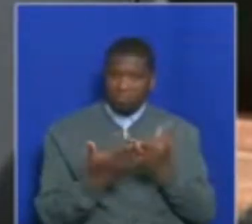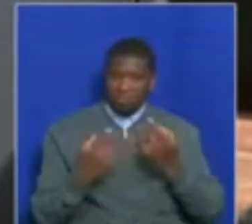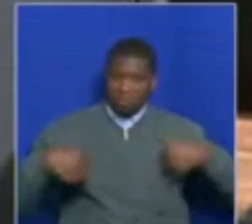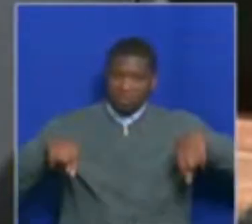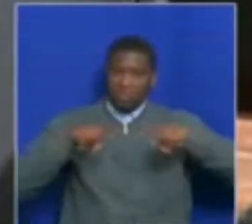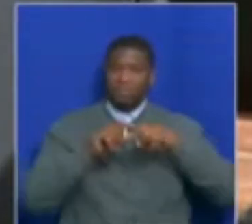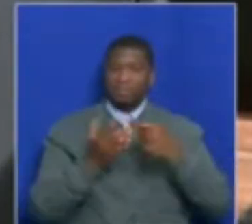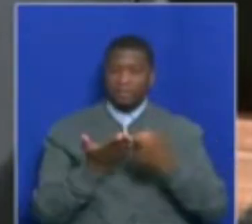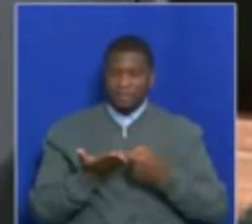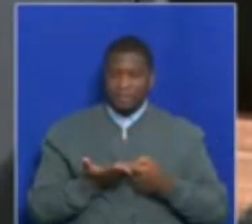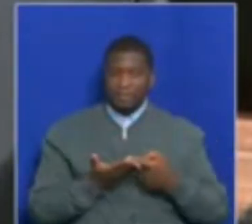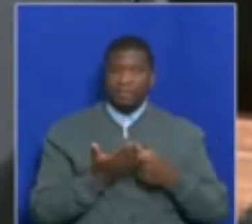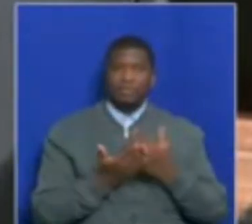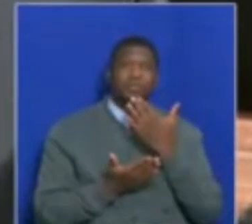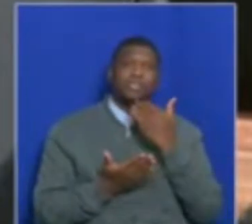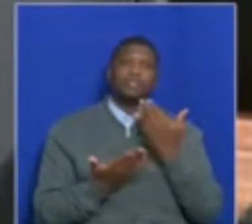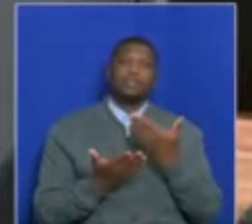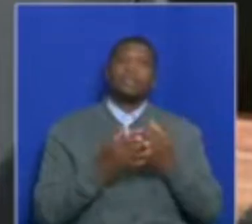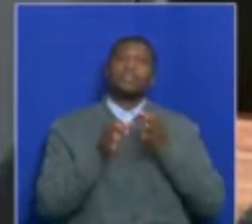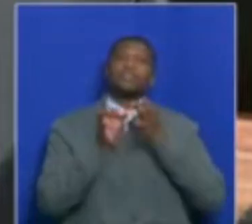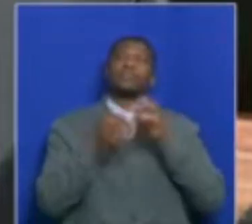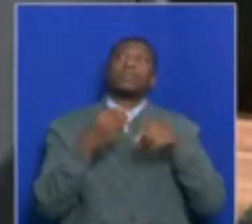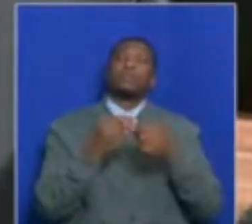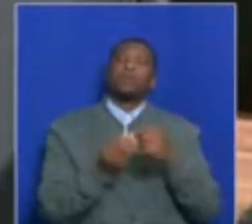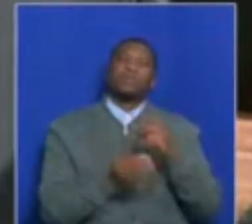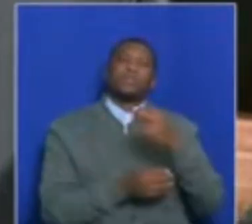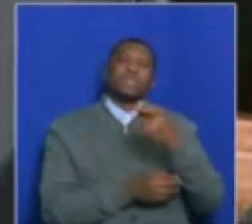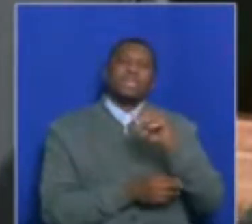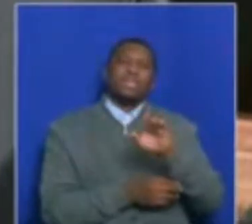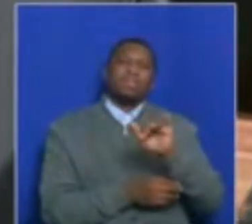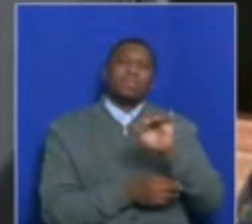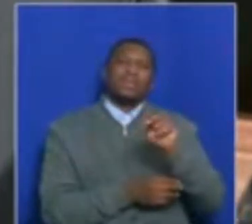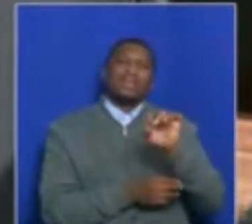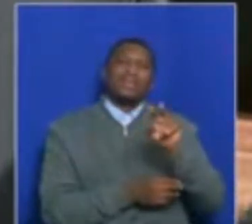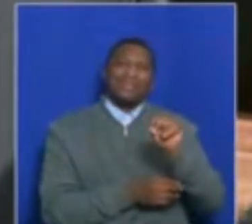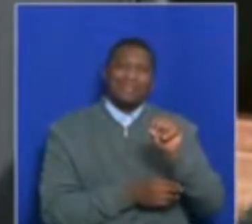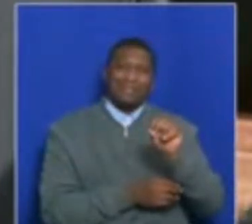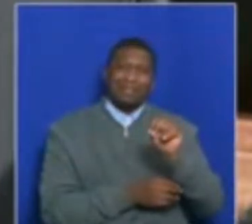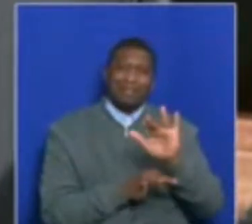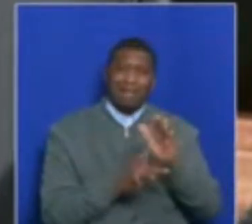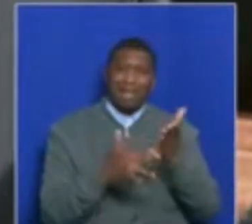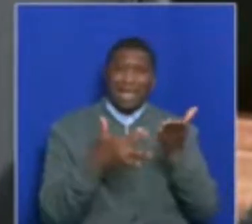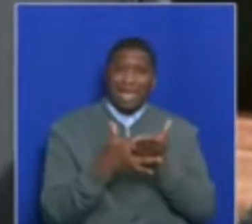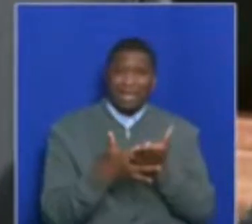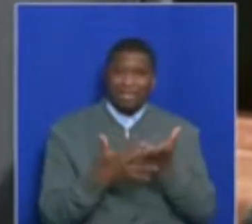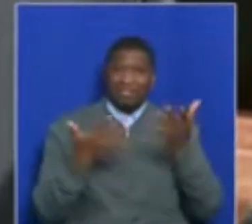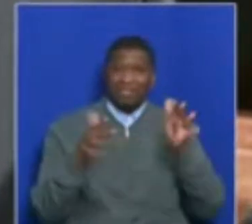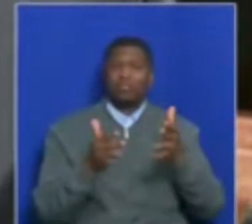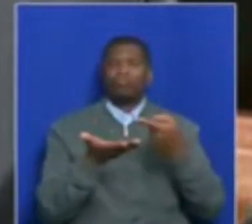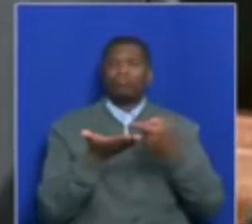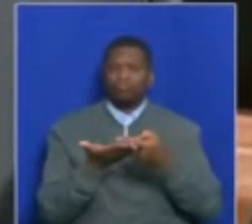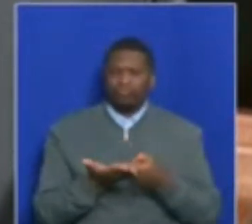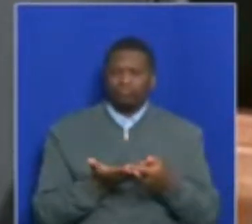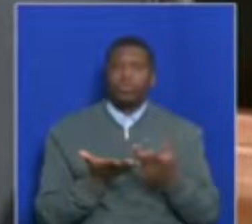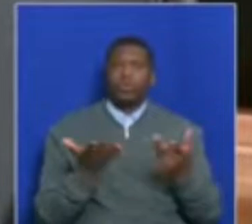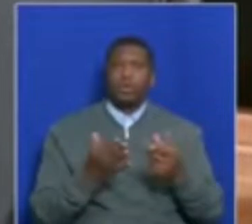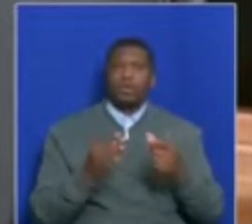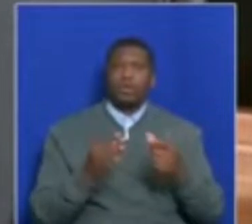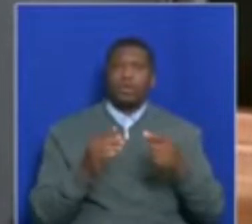case that you talked to at paragraph 21? Because I think this falls into the category